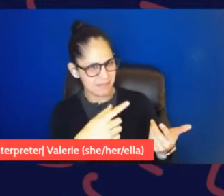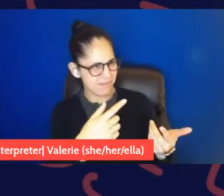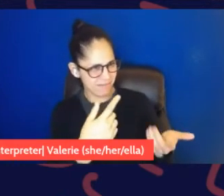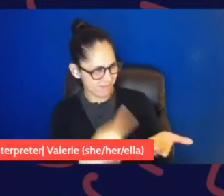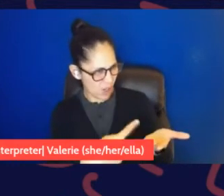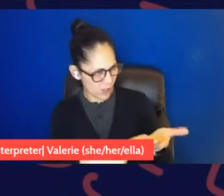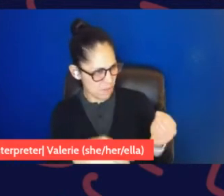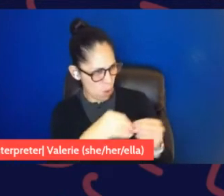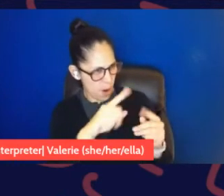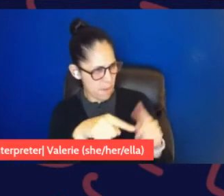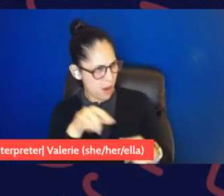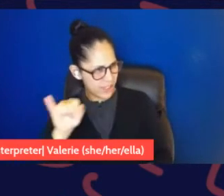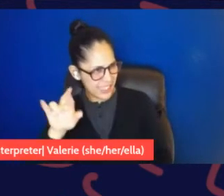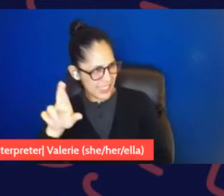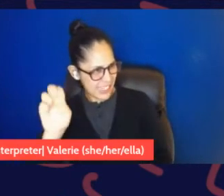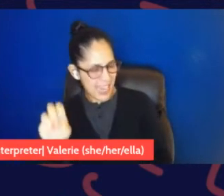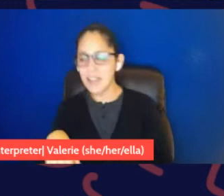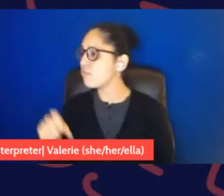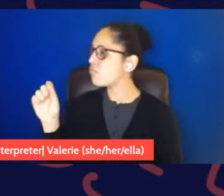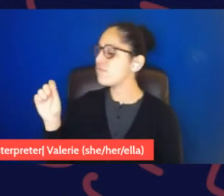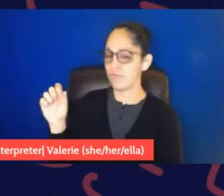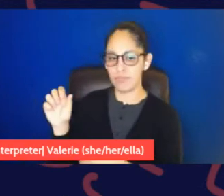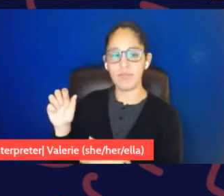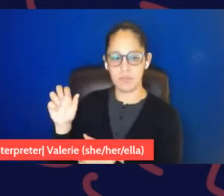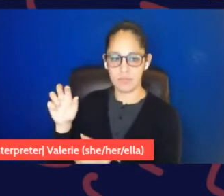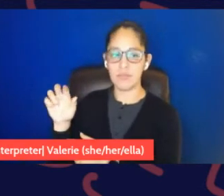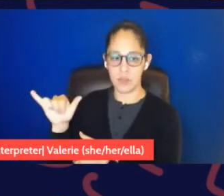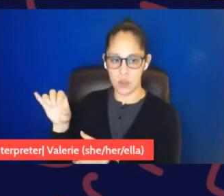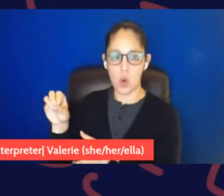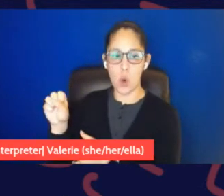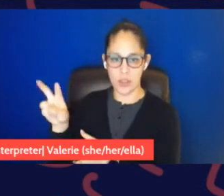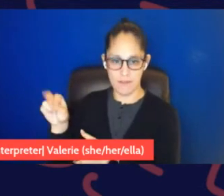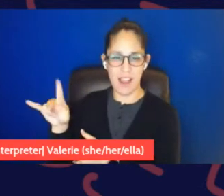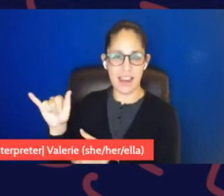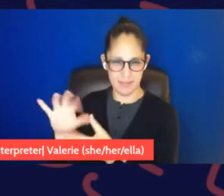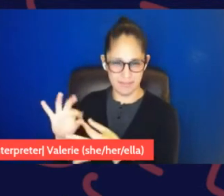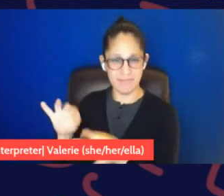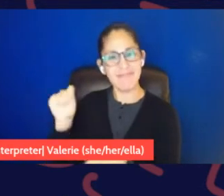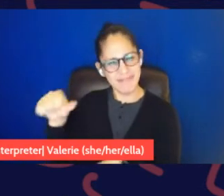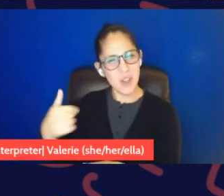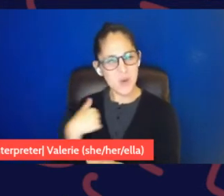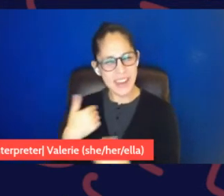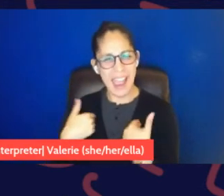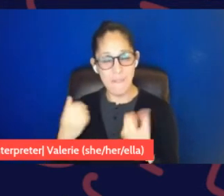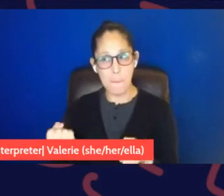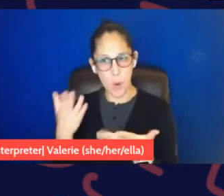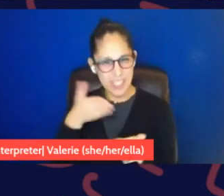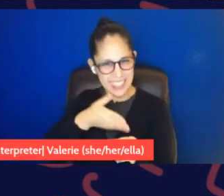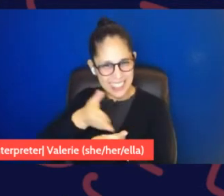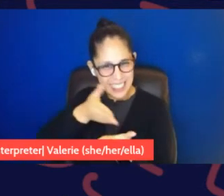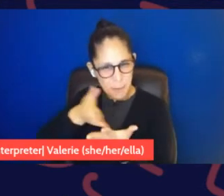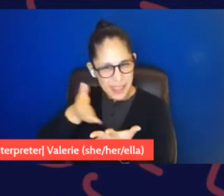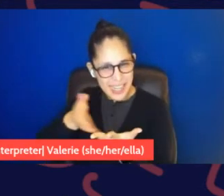it's the best way that I always try to find out. It's a multidisciplinary play, and